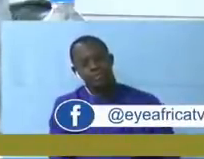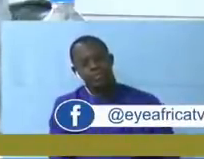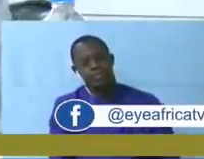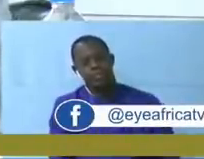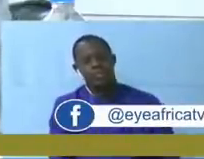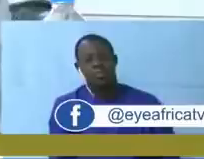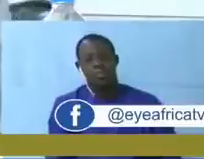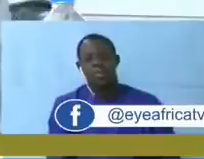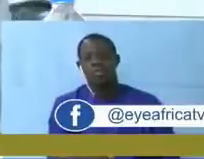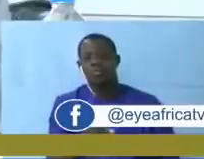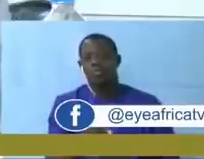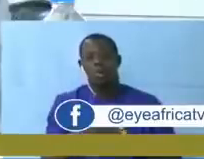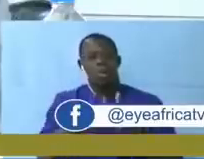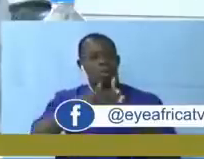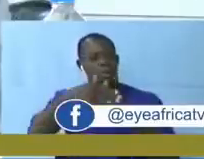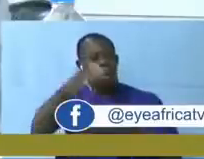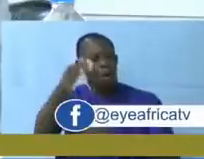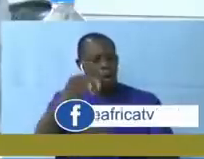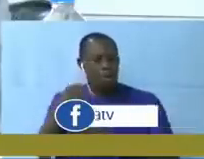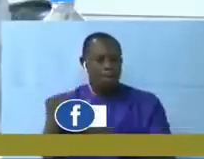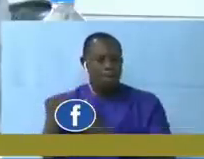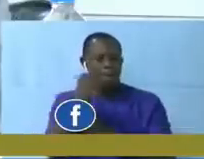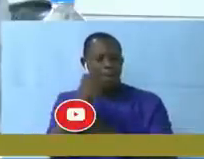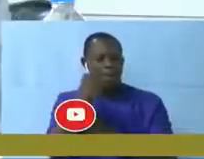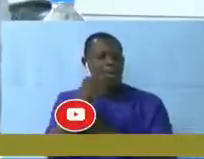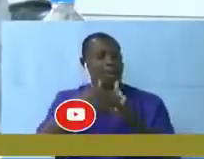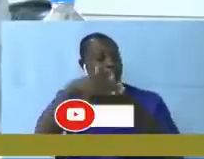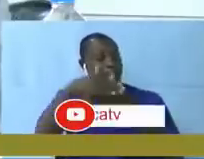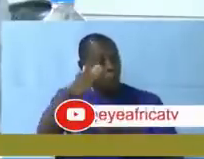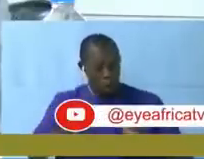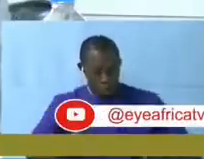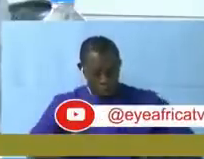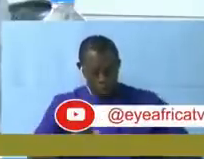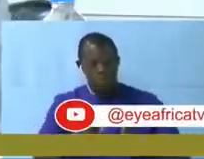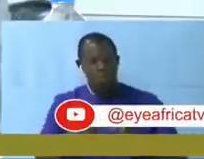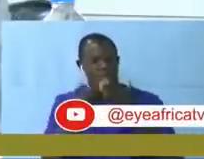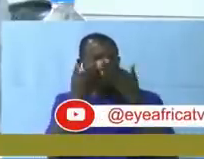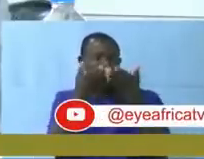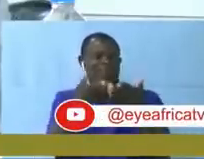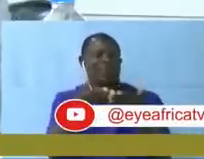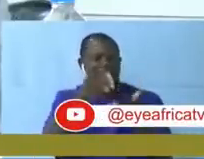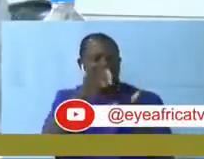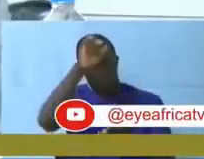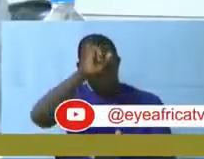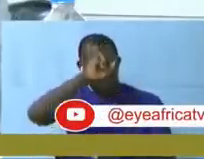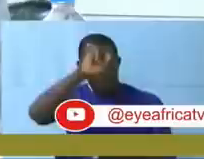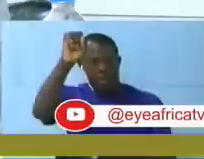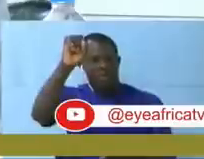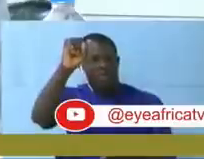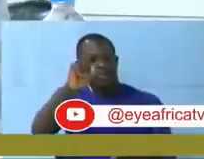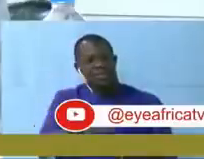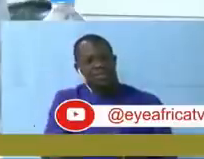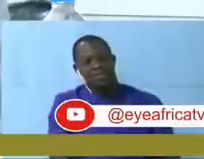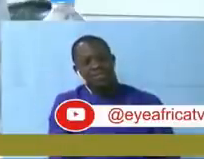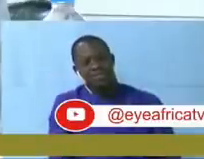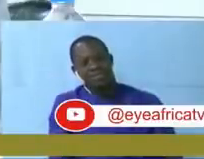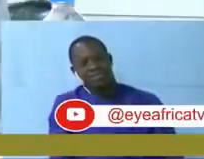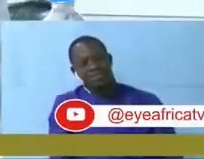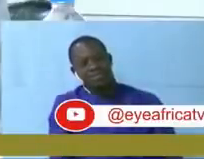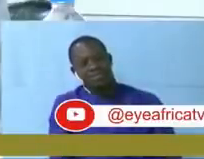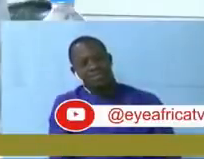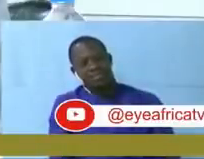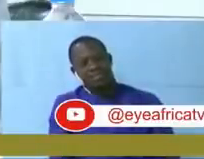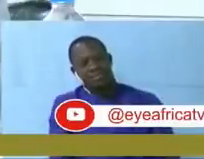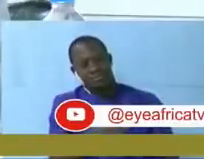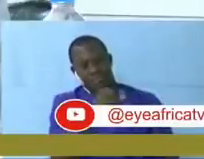much power and too much advantages vested in the president. Mungi melni president bi joñ ko jox doole lol jox ko